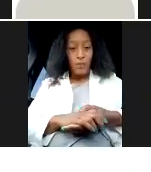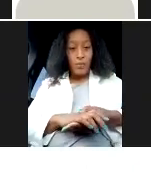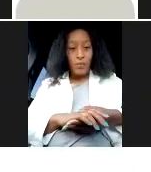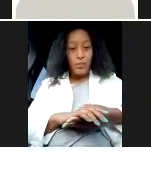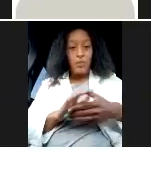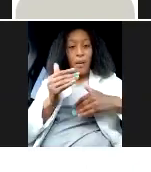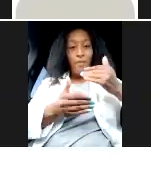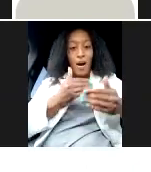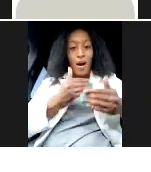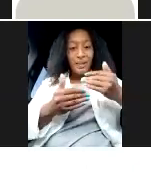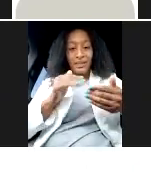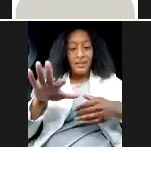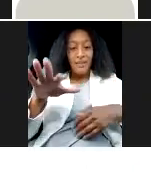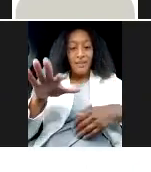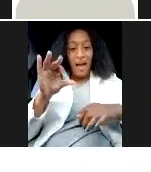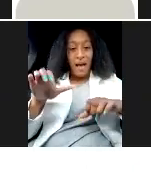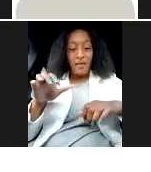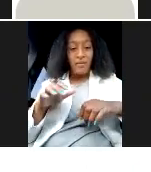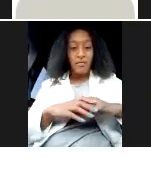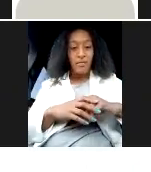So in the